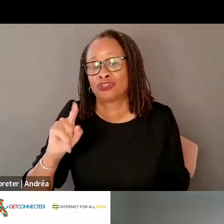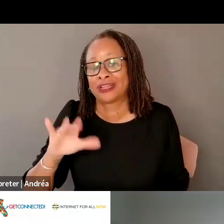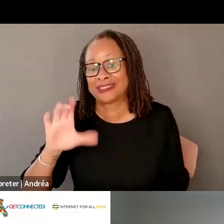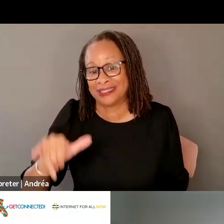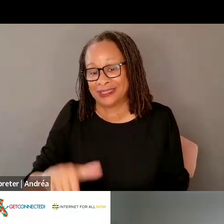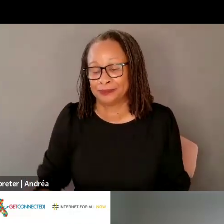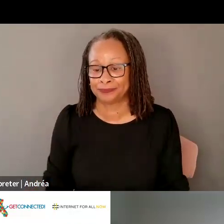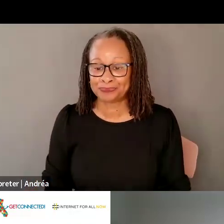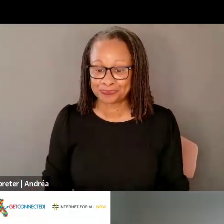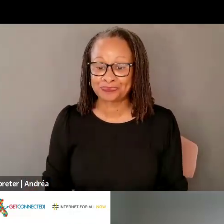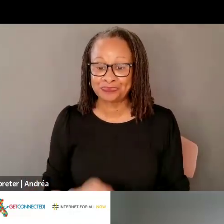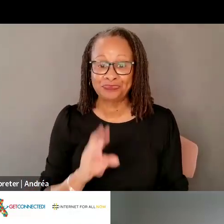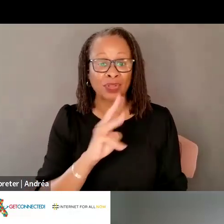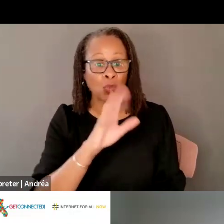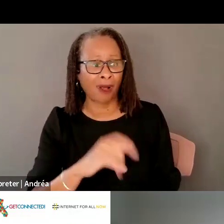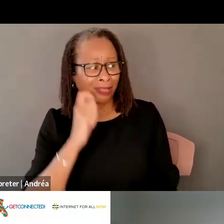Cool.